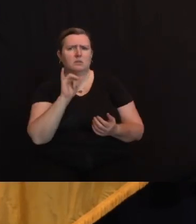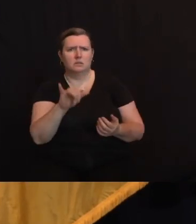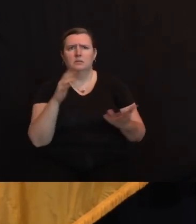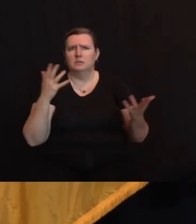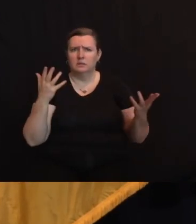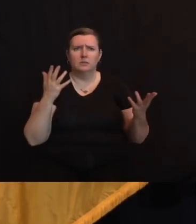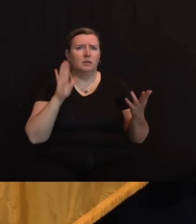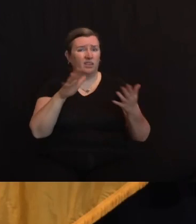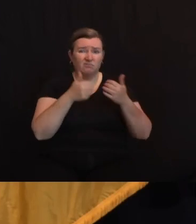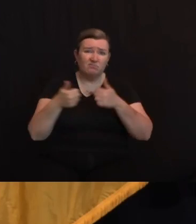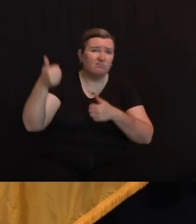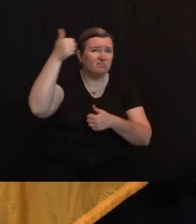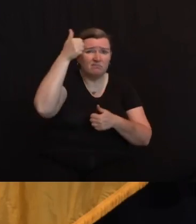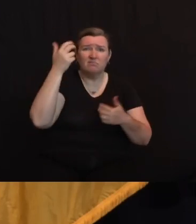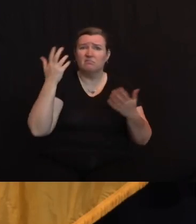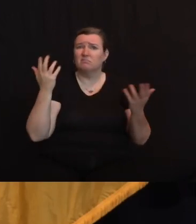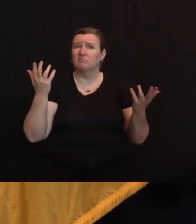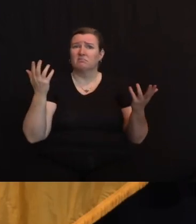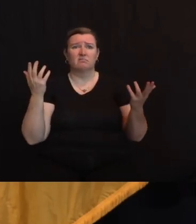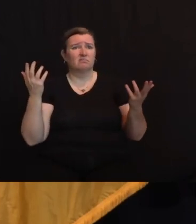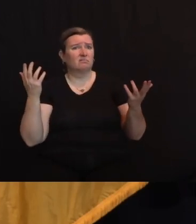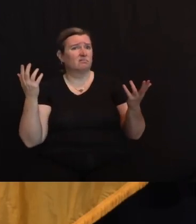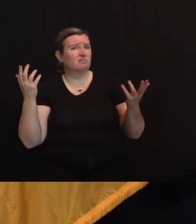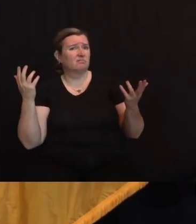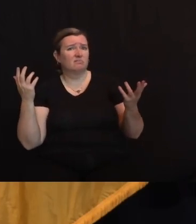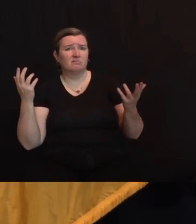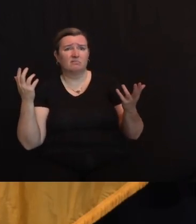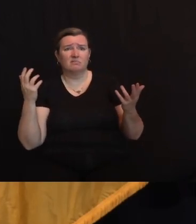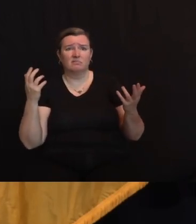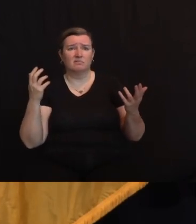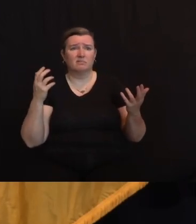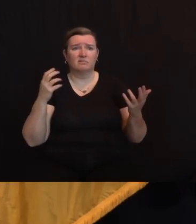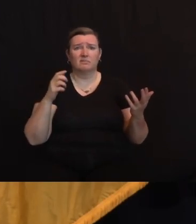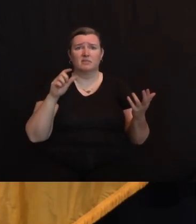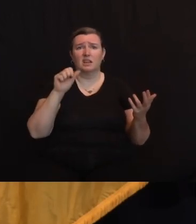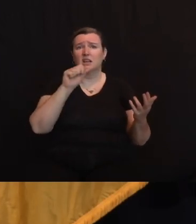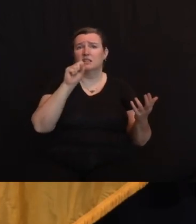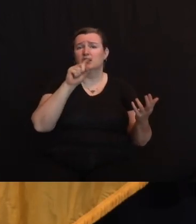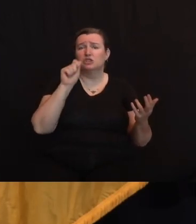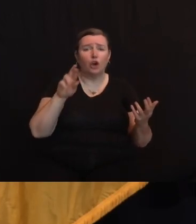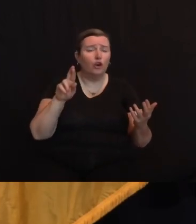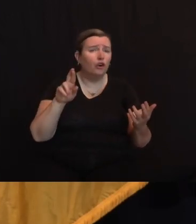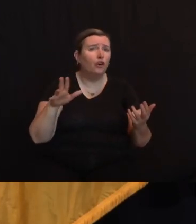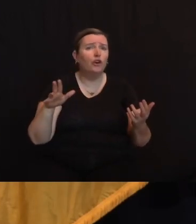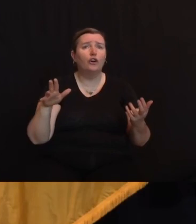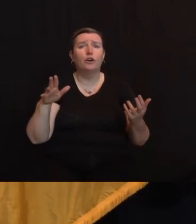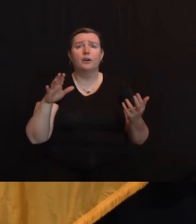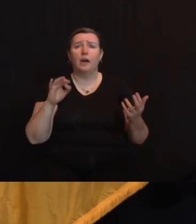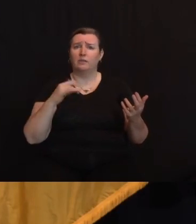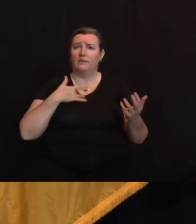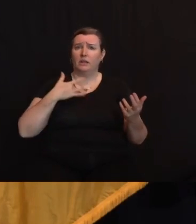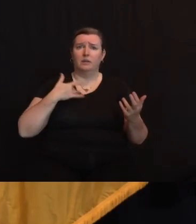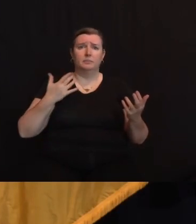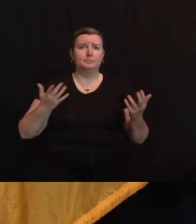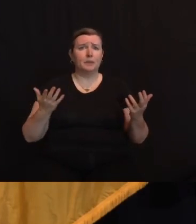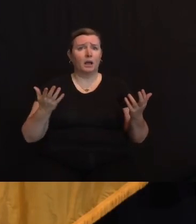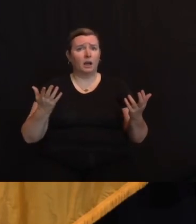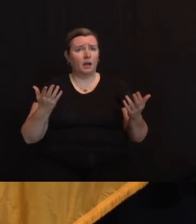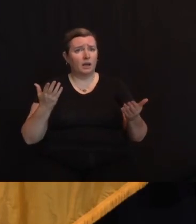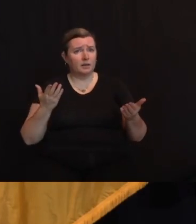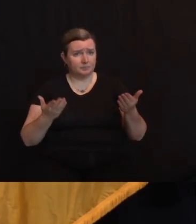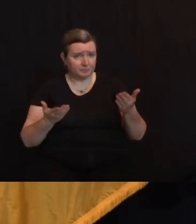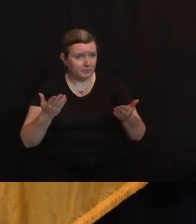there, and Alex Azar has been there, et cetera. But if there's a sense that there's some politicization of the data